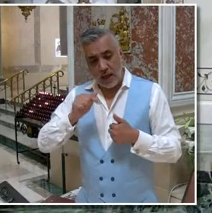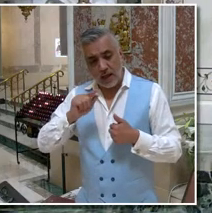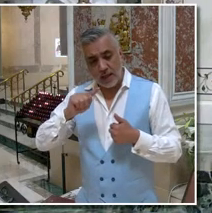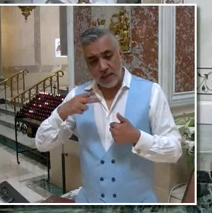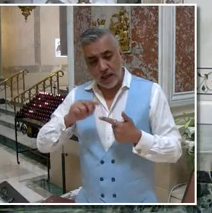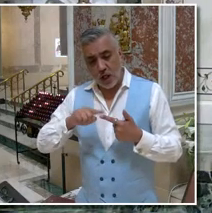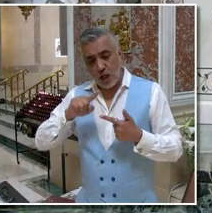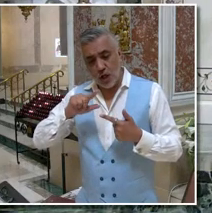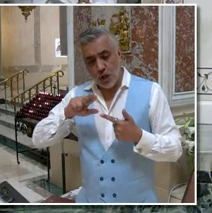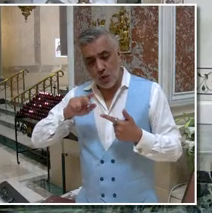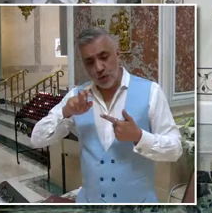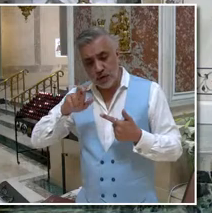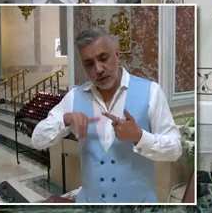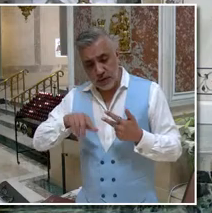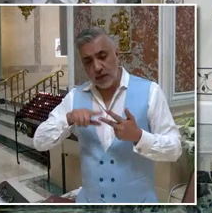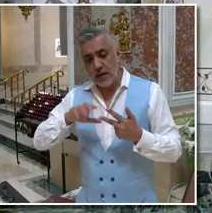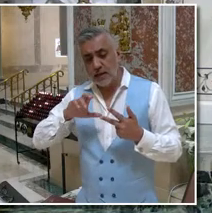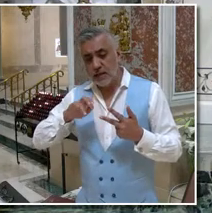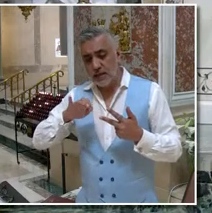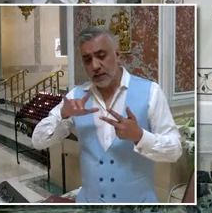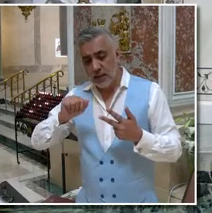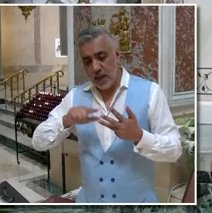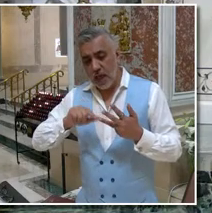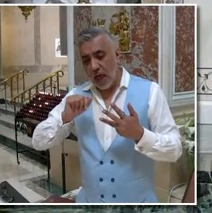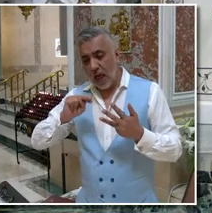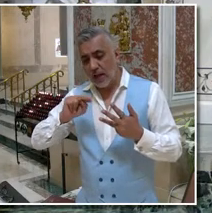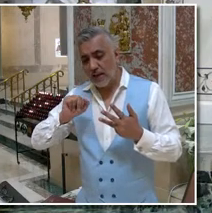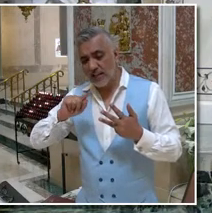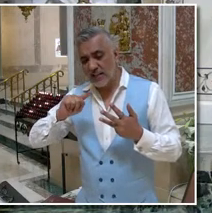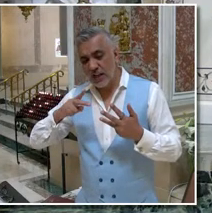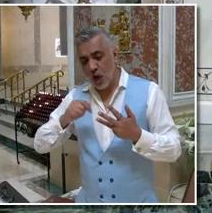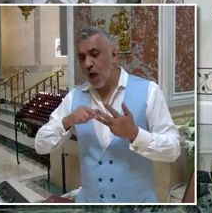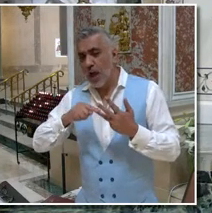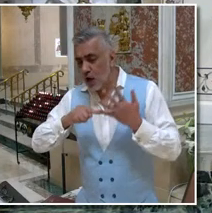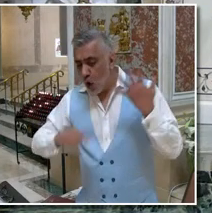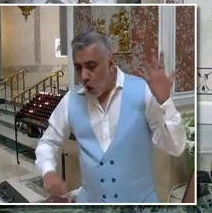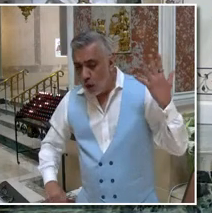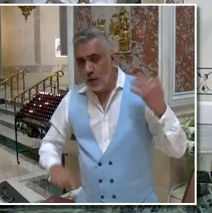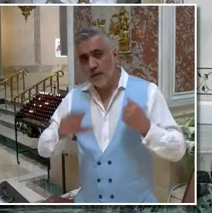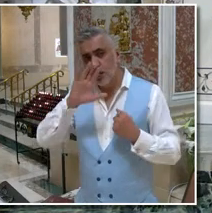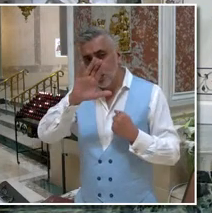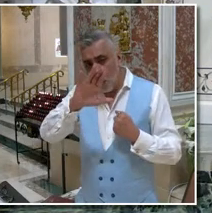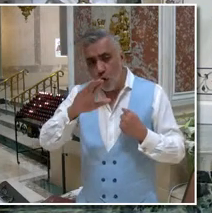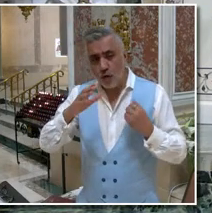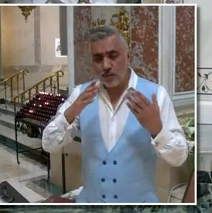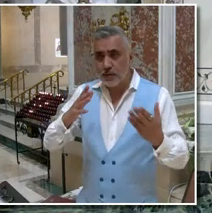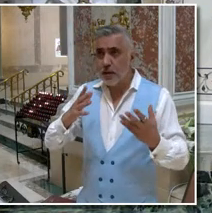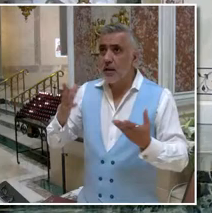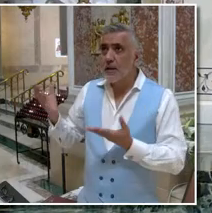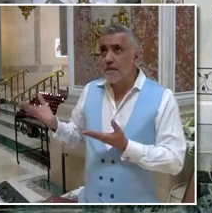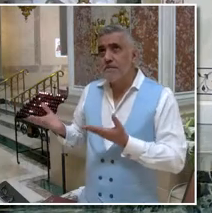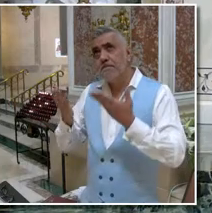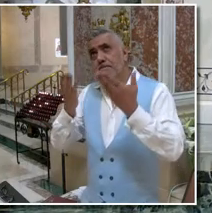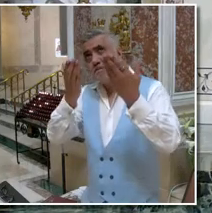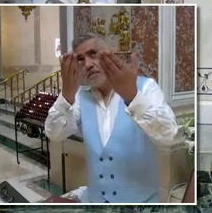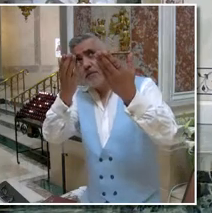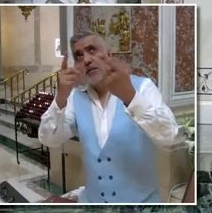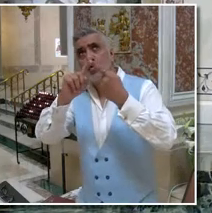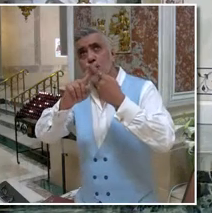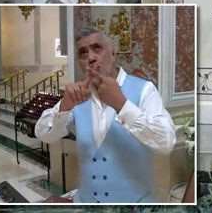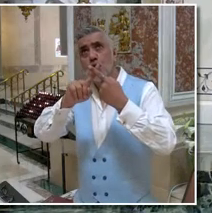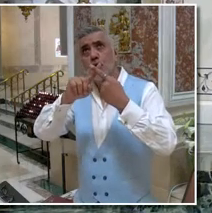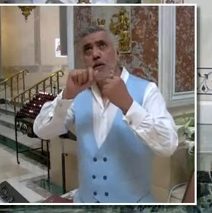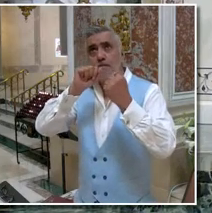Lucy, Agnes, Cecilia, Anastasia, and all your saints, admit us, we beseech you, into